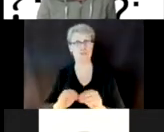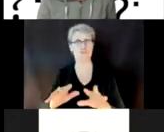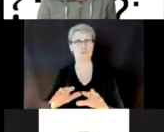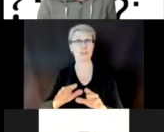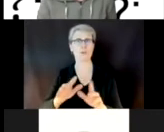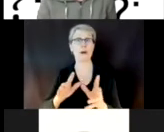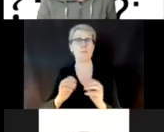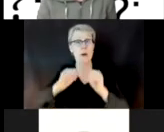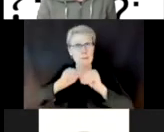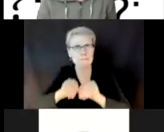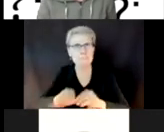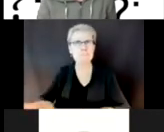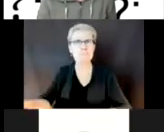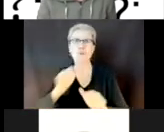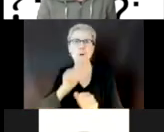that's really the plan.